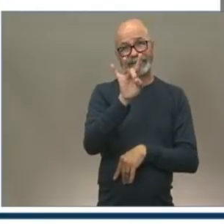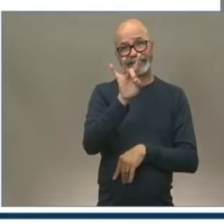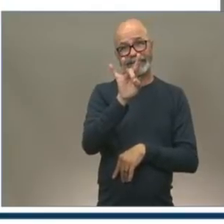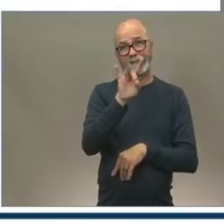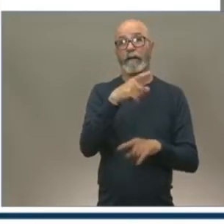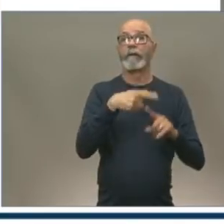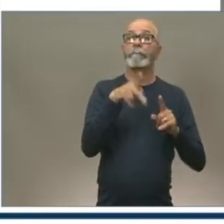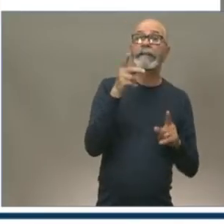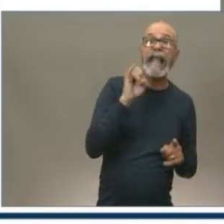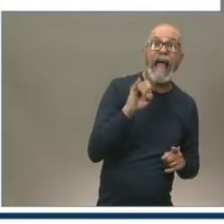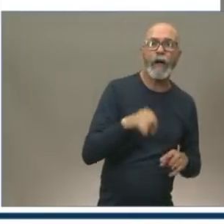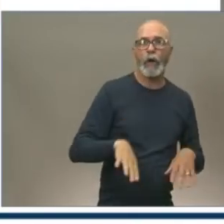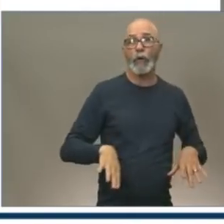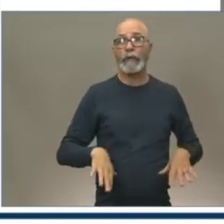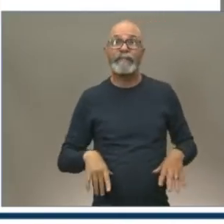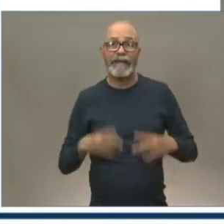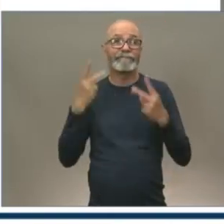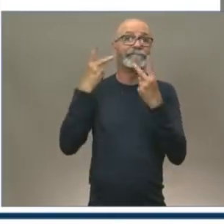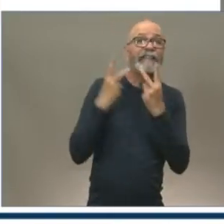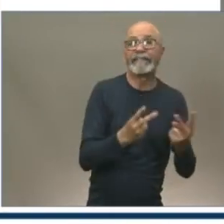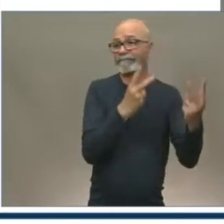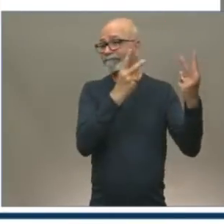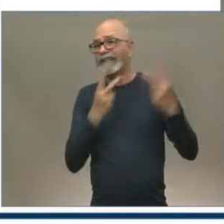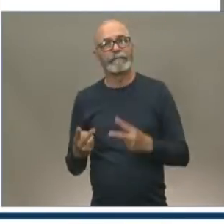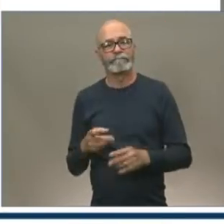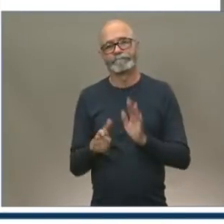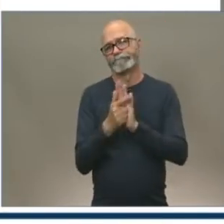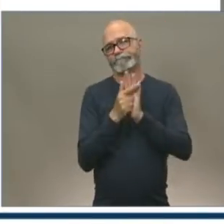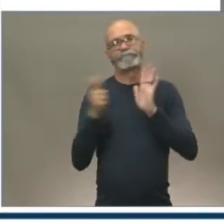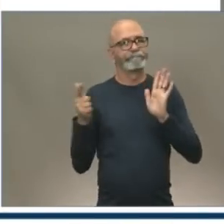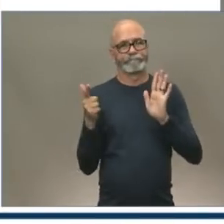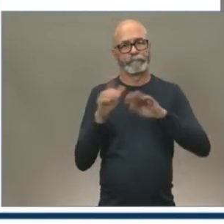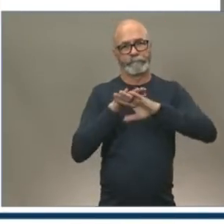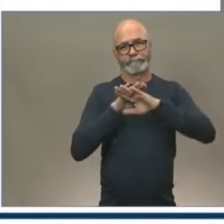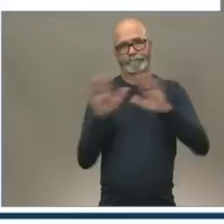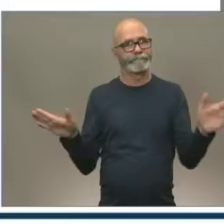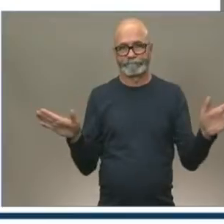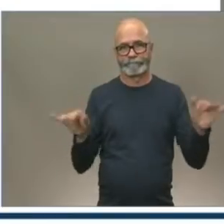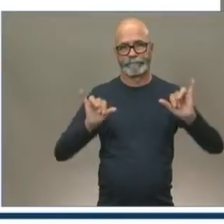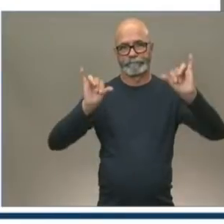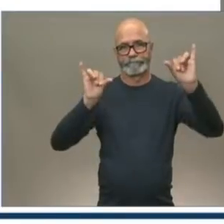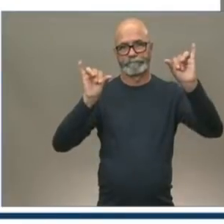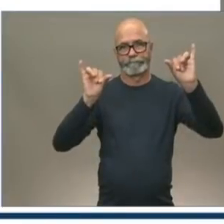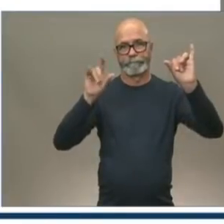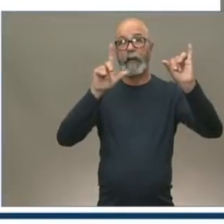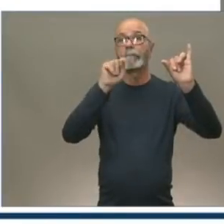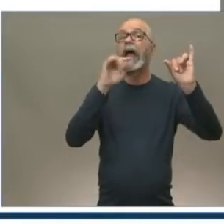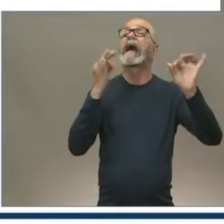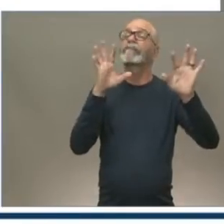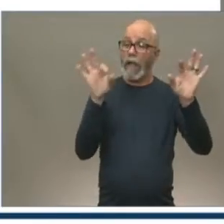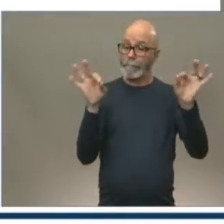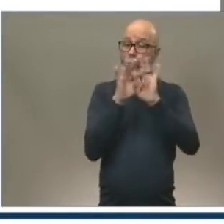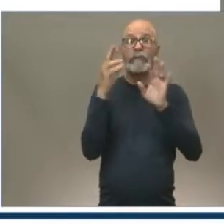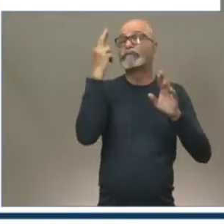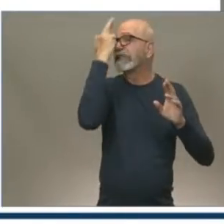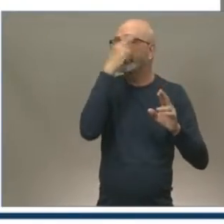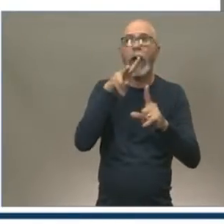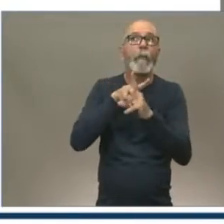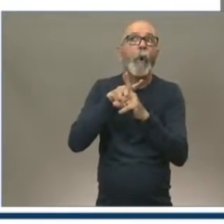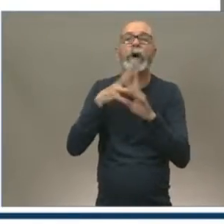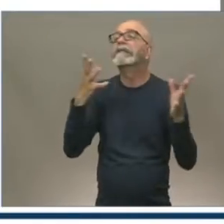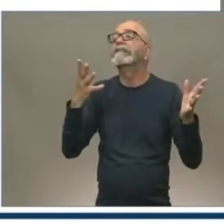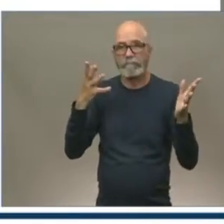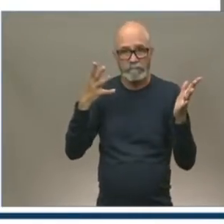Newfoundland unless it is essential, period. There is a temporary measure that will, this is a temporary